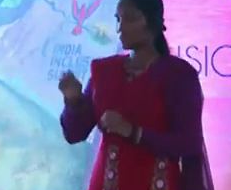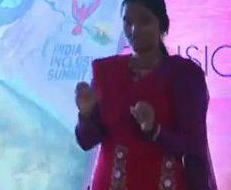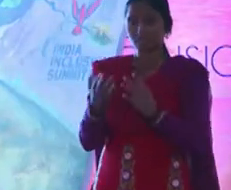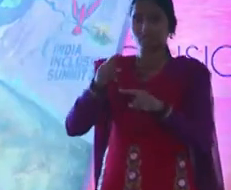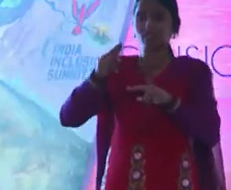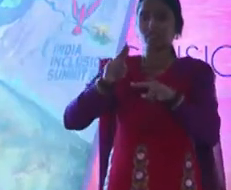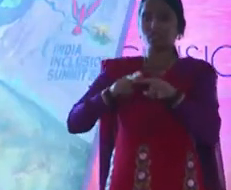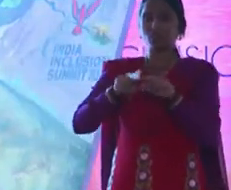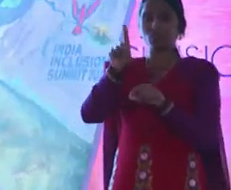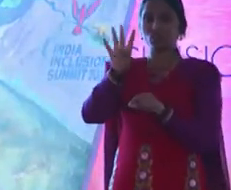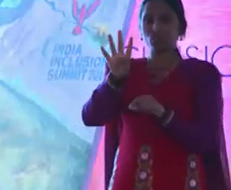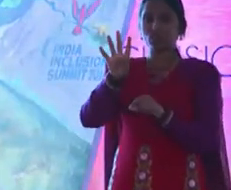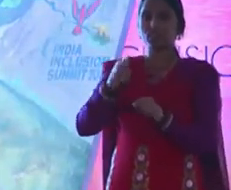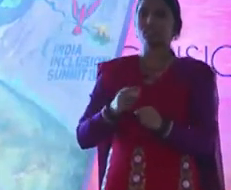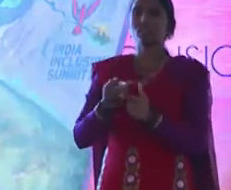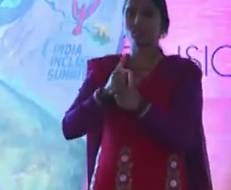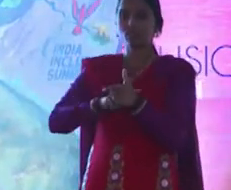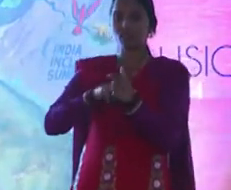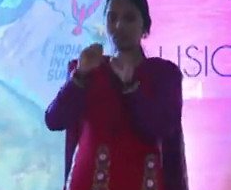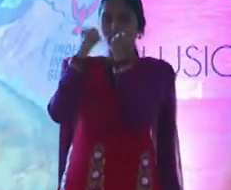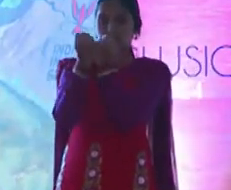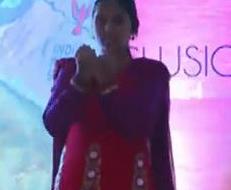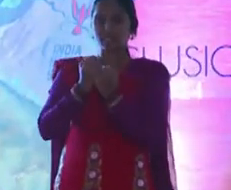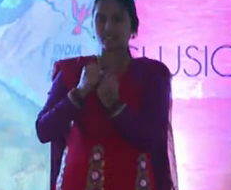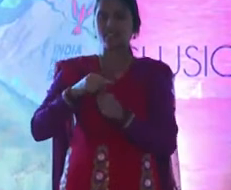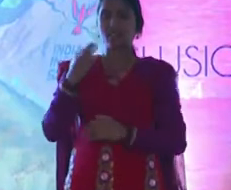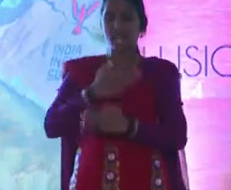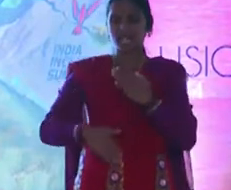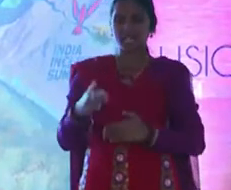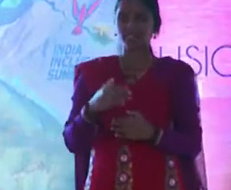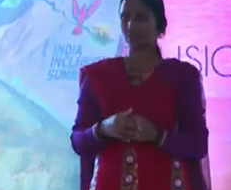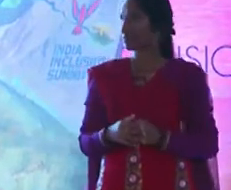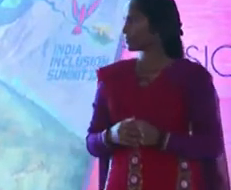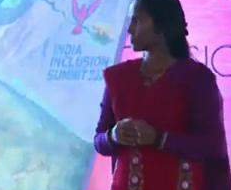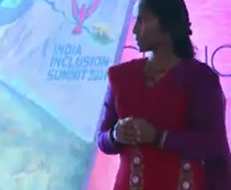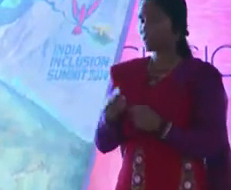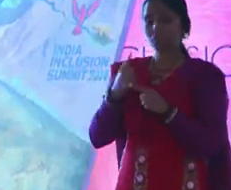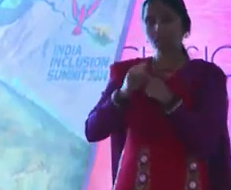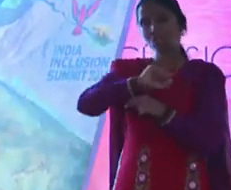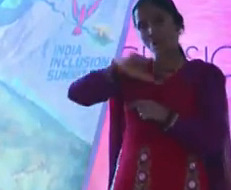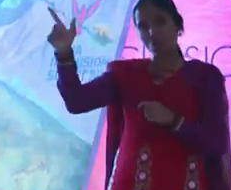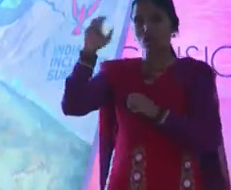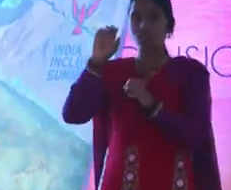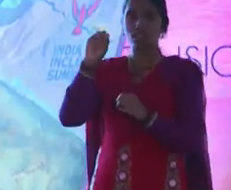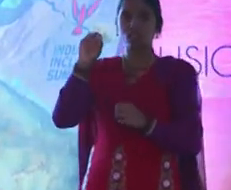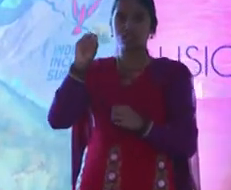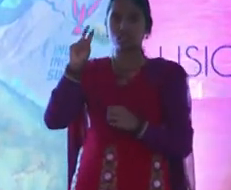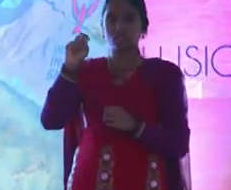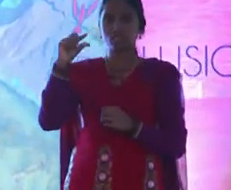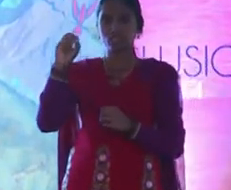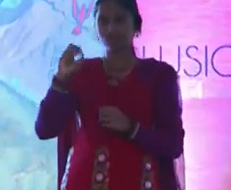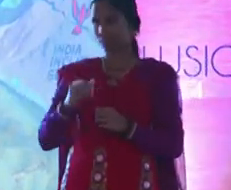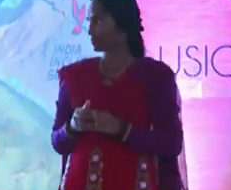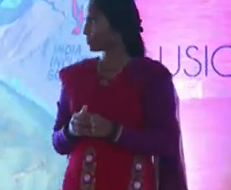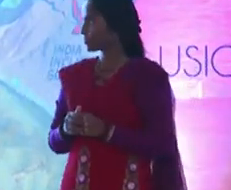November from the National Institute of Visually Handicapped. All institutions, all NGOs, all those who